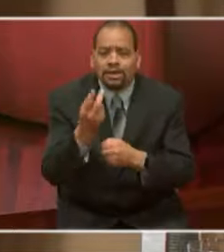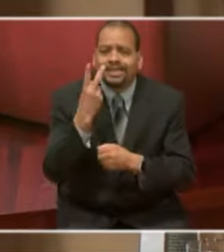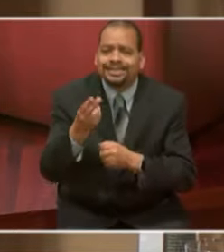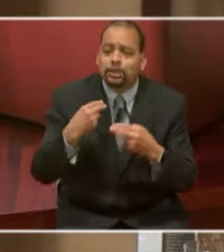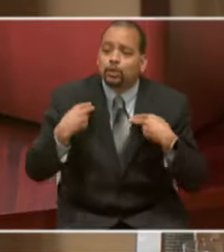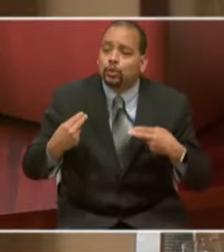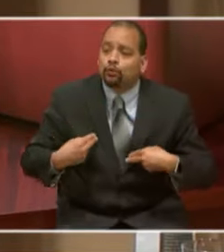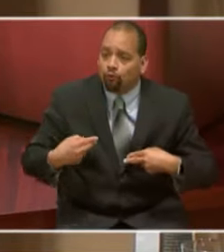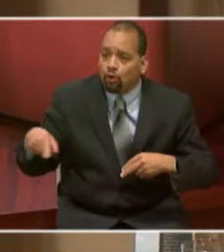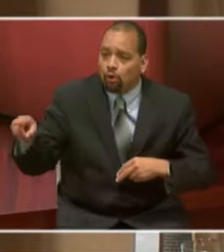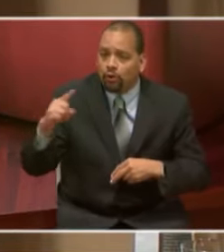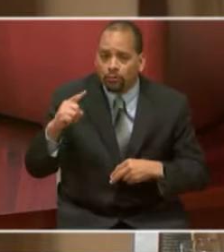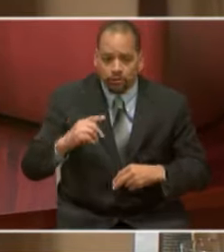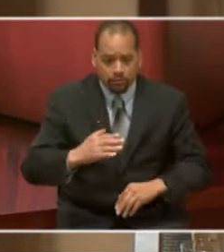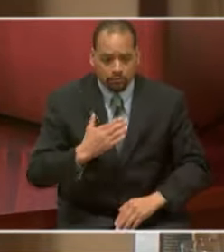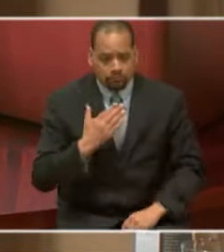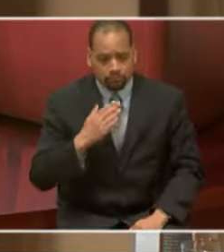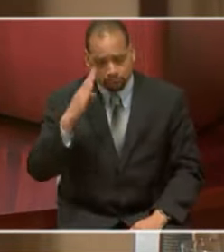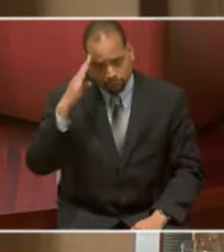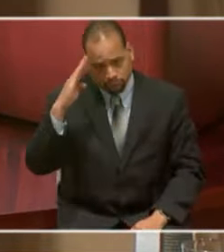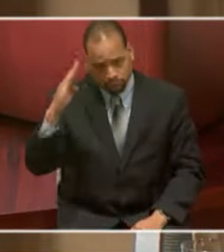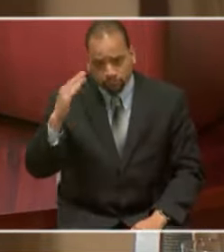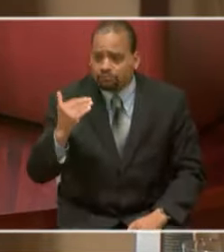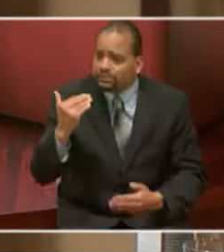And build a strong movement.